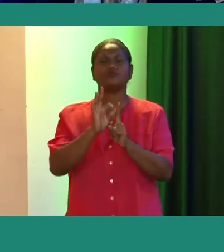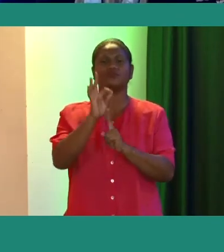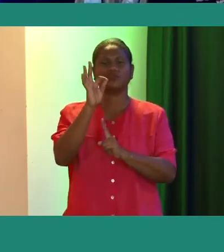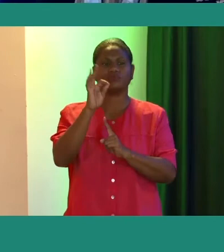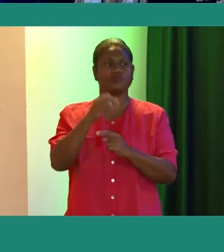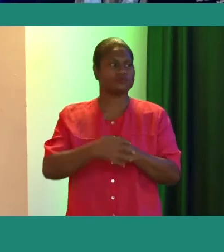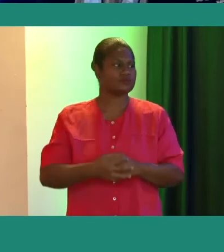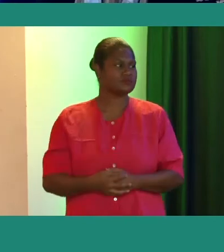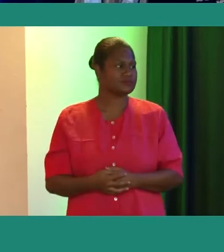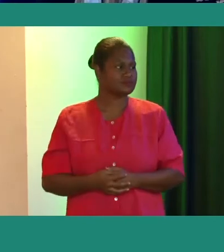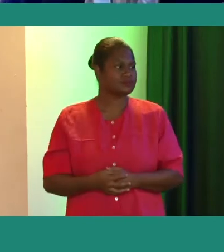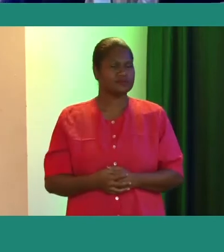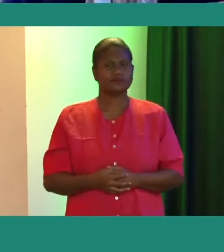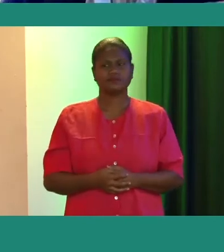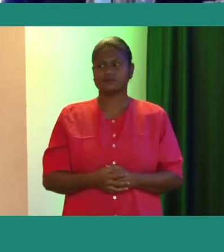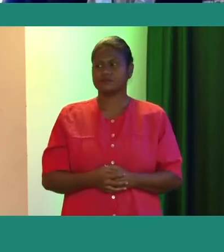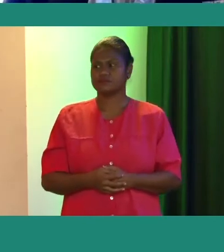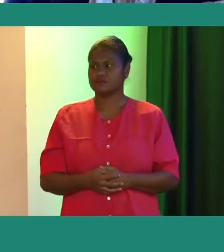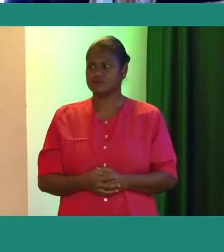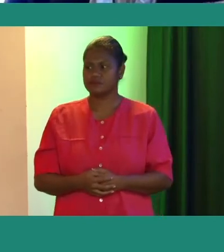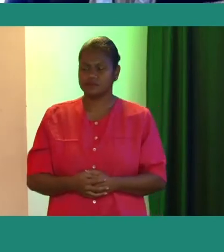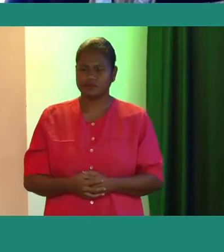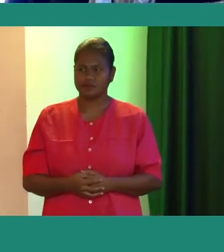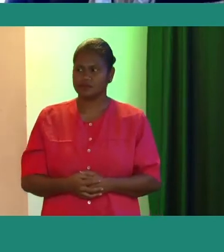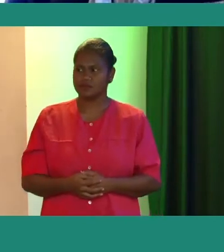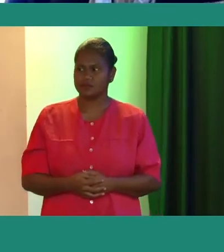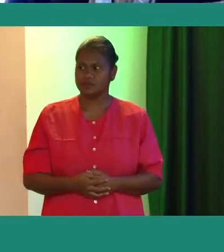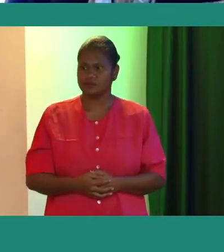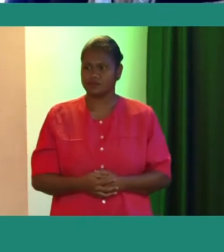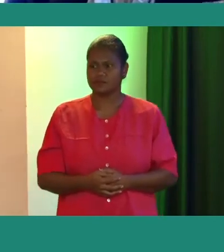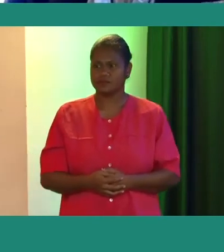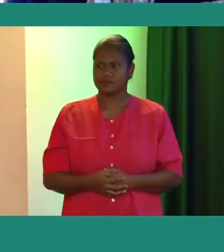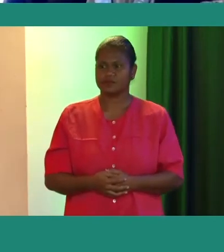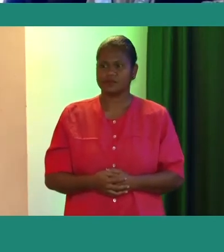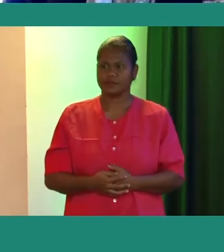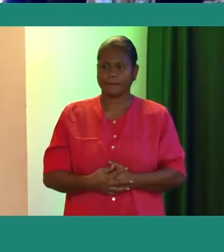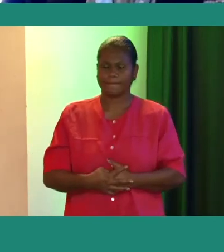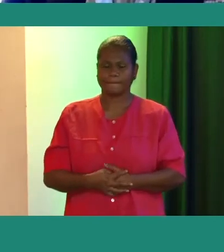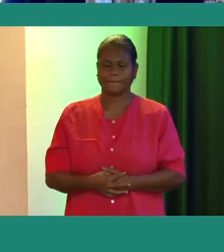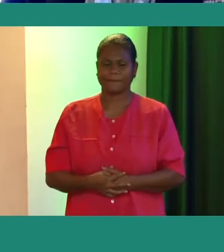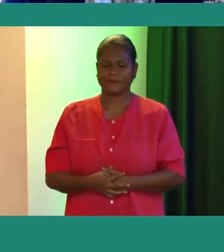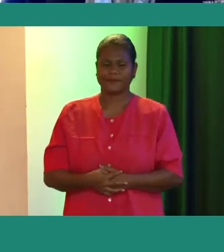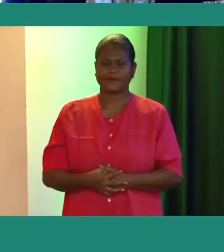Has that discussion happened? And if it like has, I've then mentioned, can you share with us?